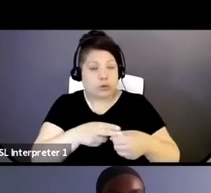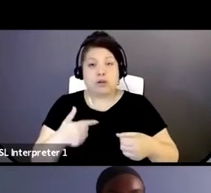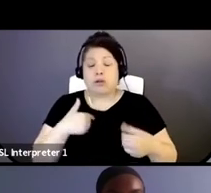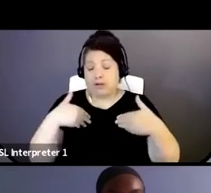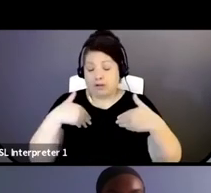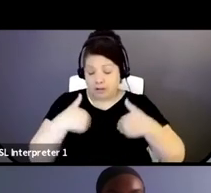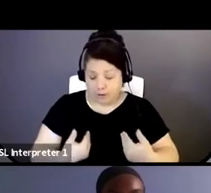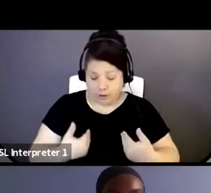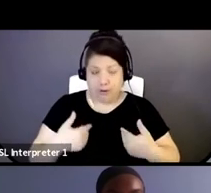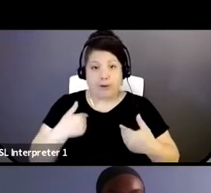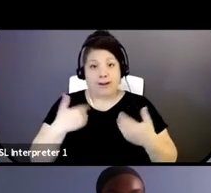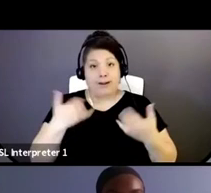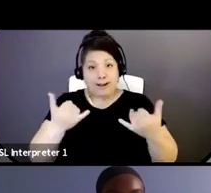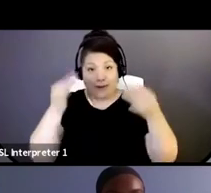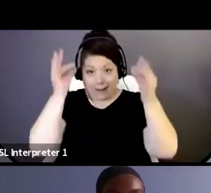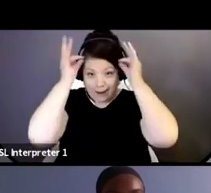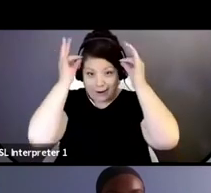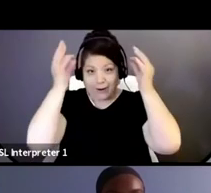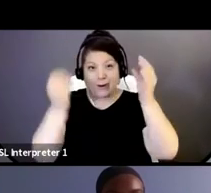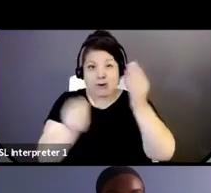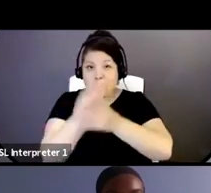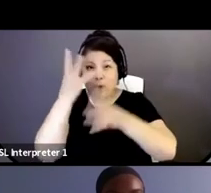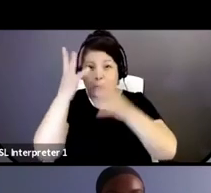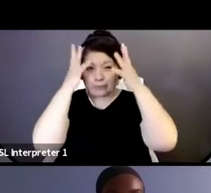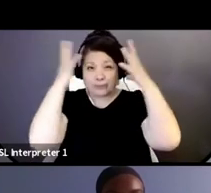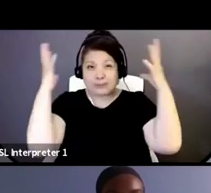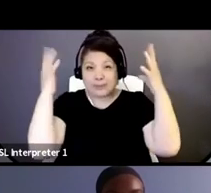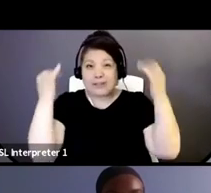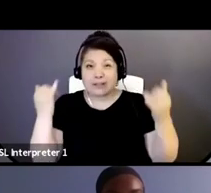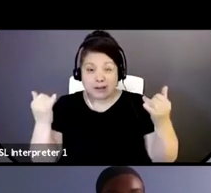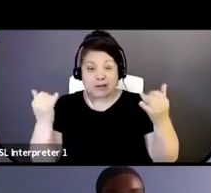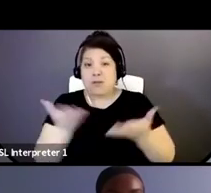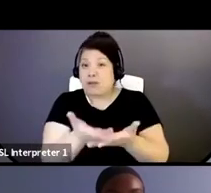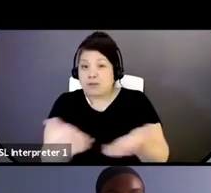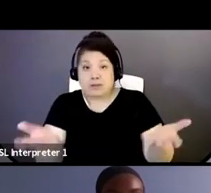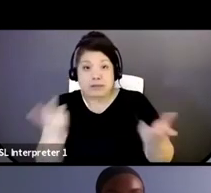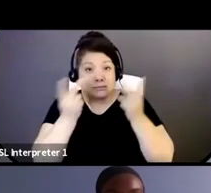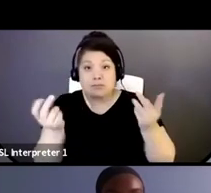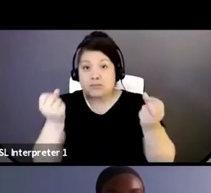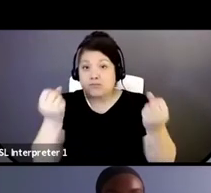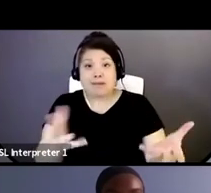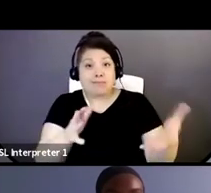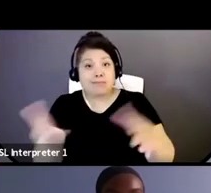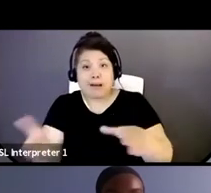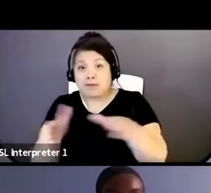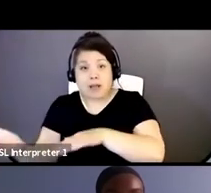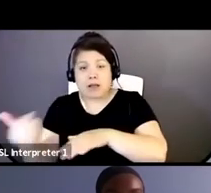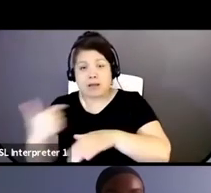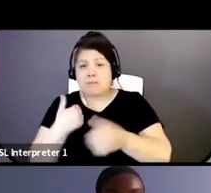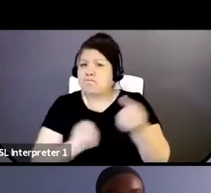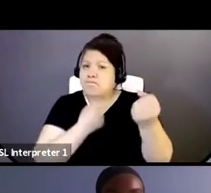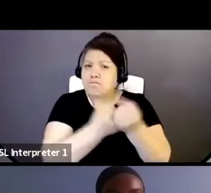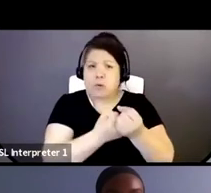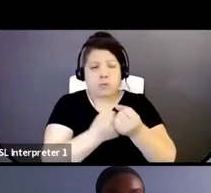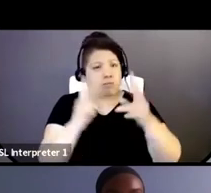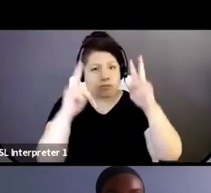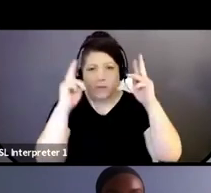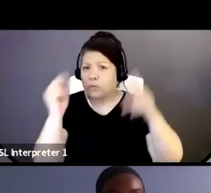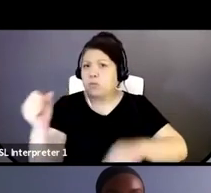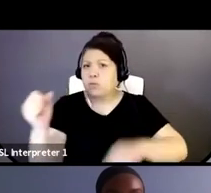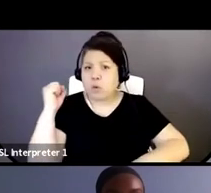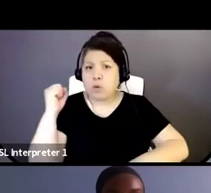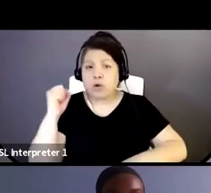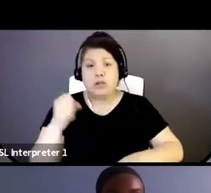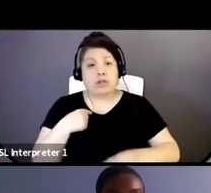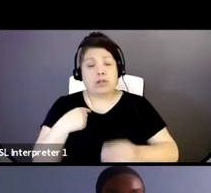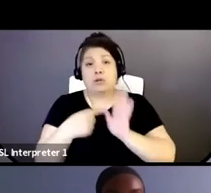cut my hair. And you know, a lot of people are dying. My hair doesn't mean nothing, but I just want to show that, you know, I haven't cut my